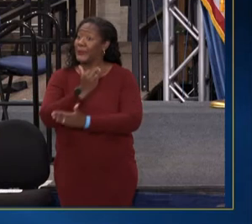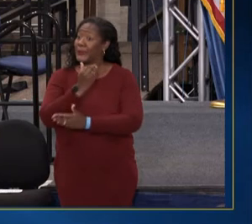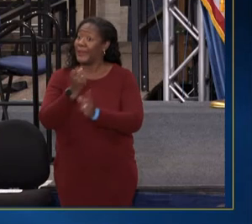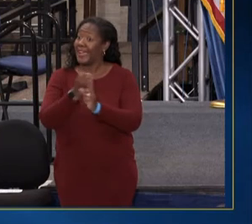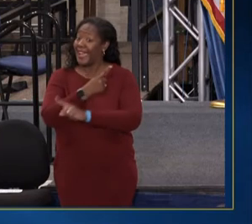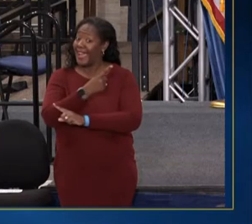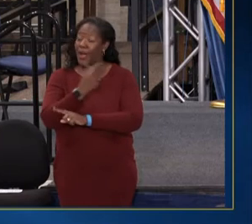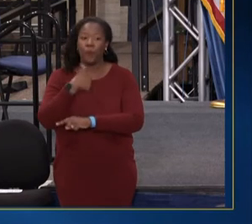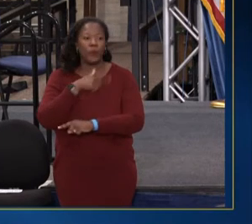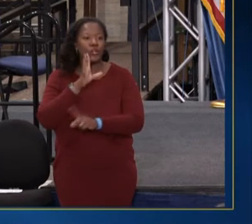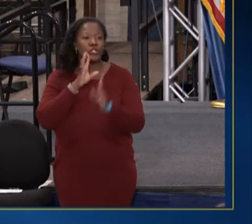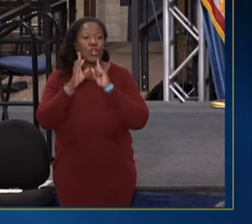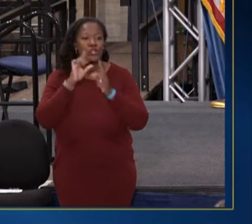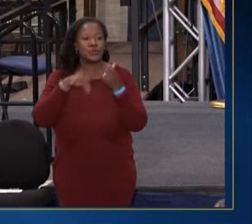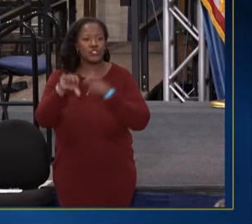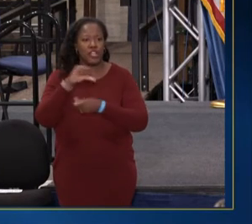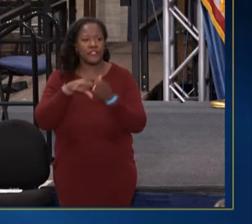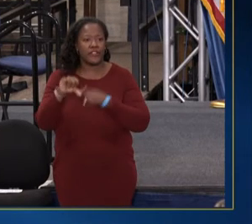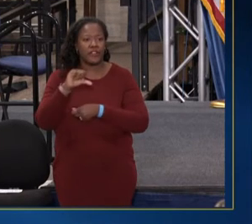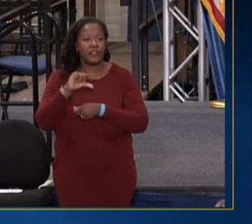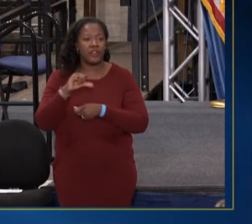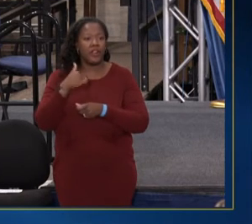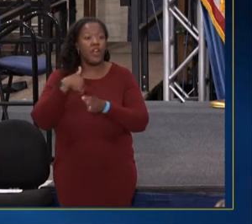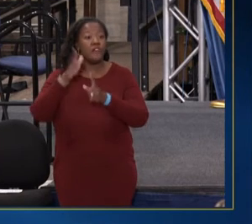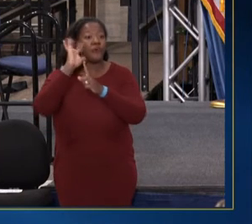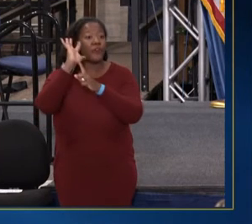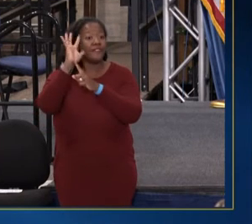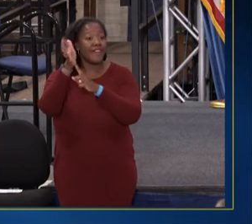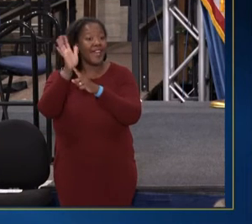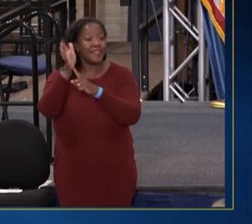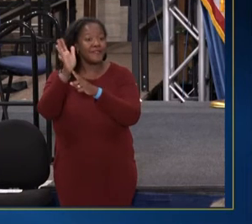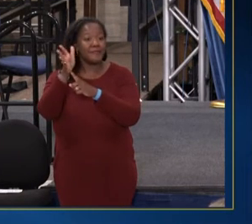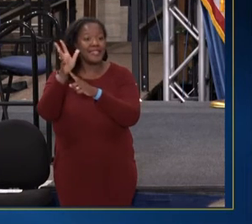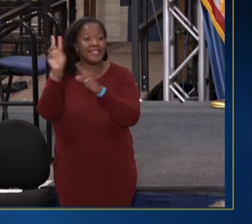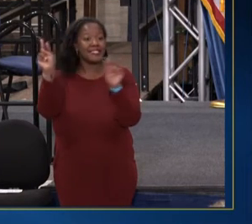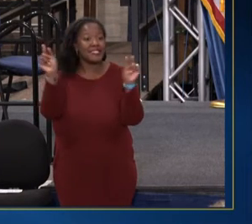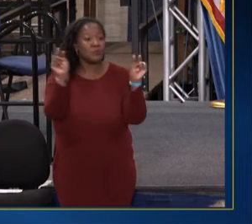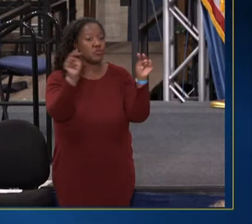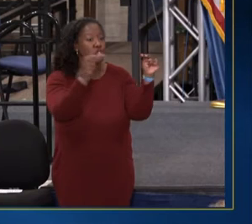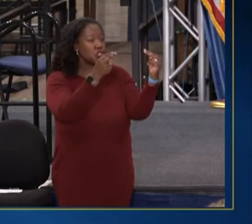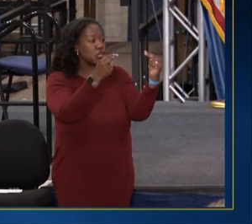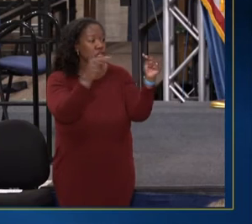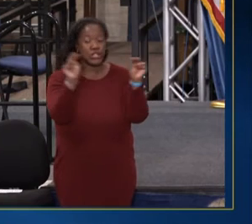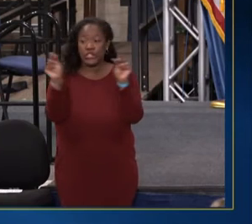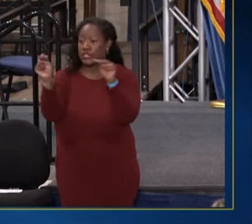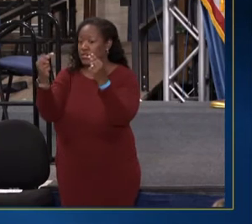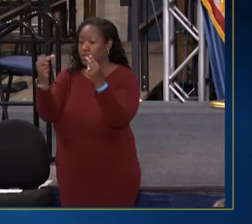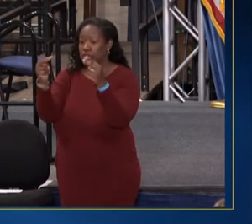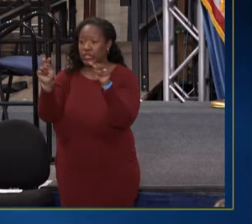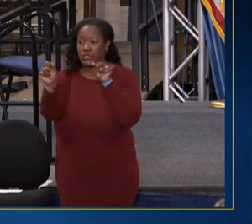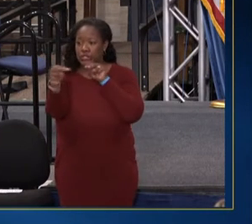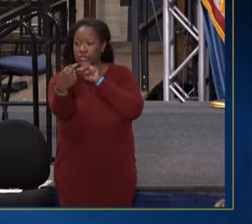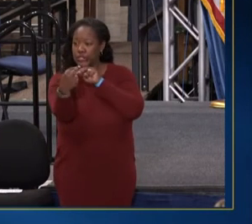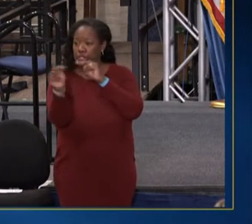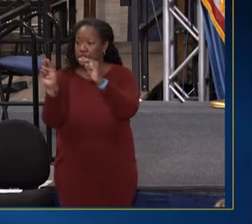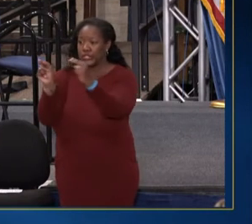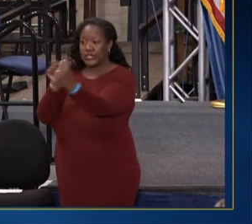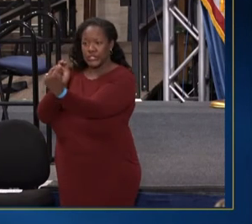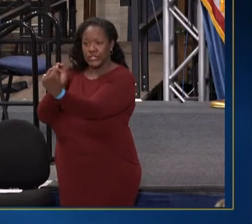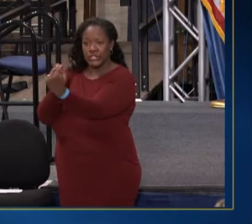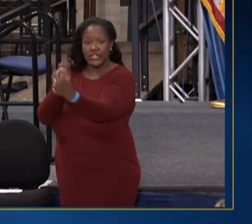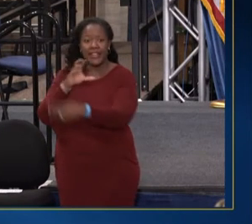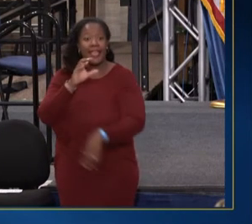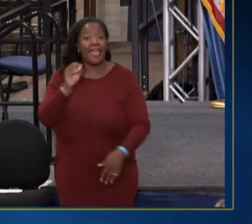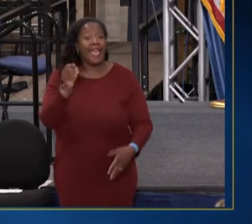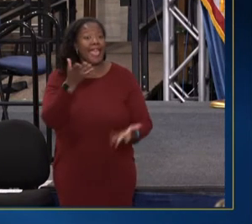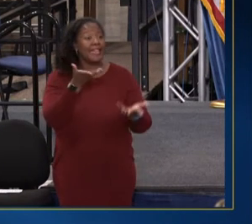got 5 minutes. And I want you to turn to your neighbor to your left, or the person behind you if you're in the front row. And I want you